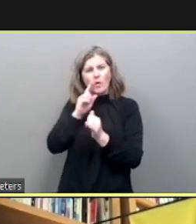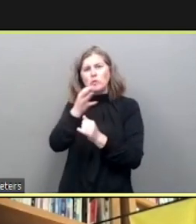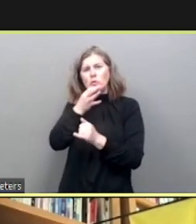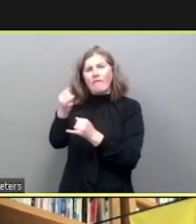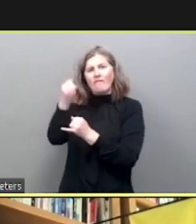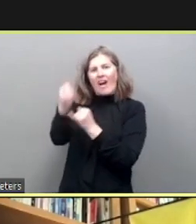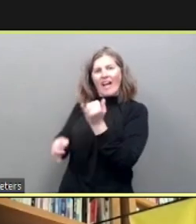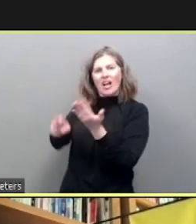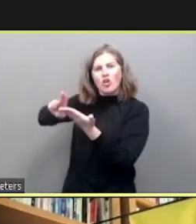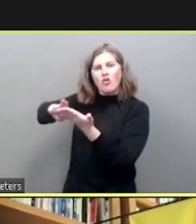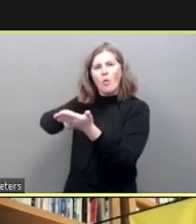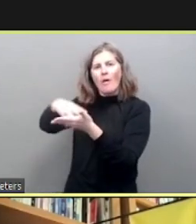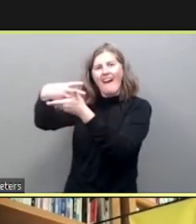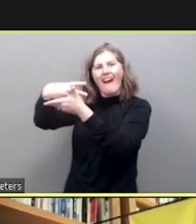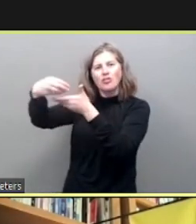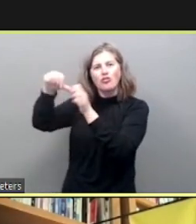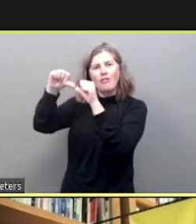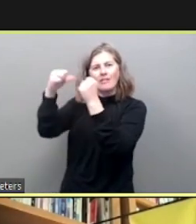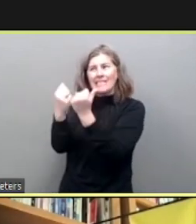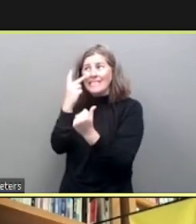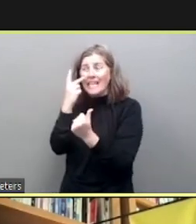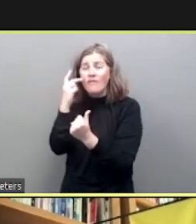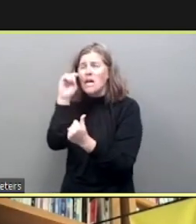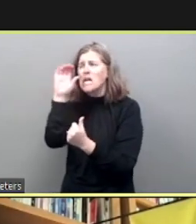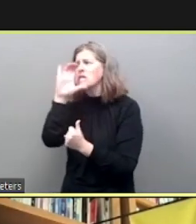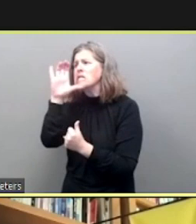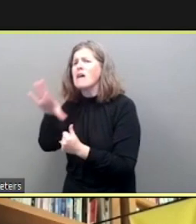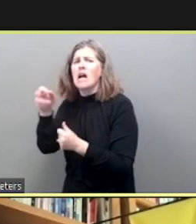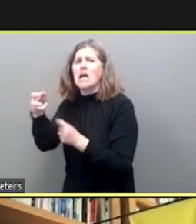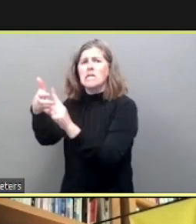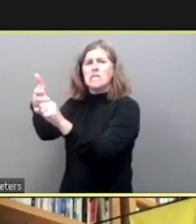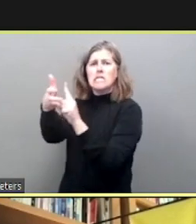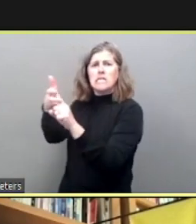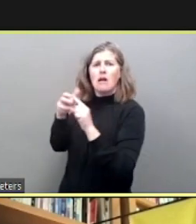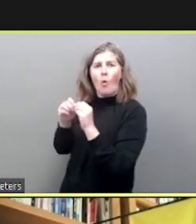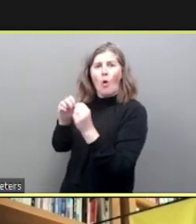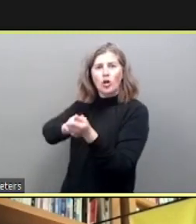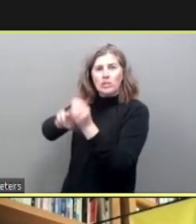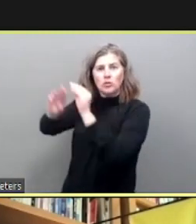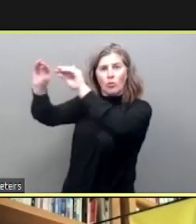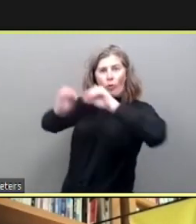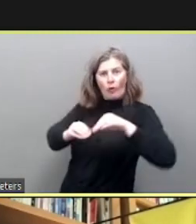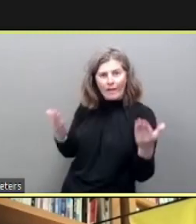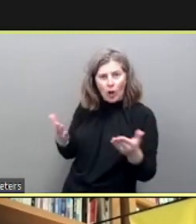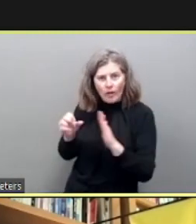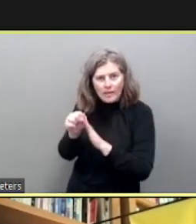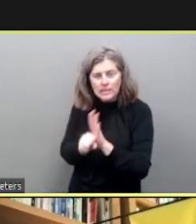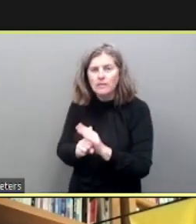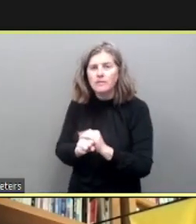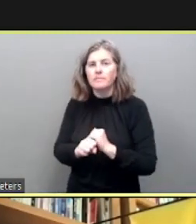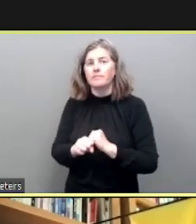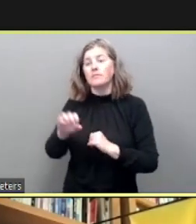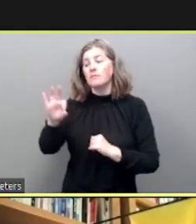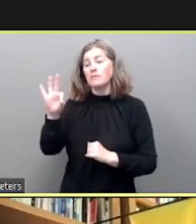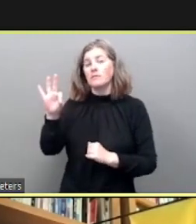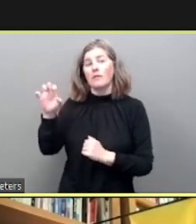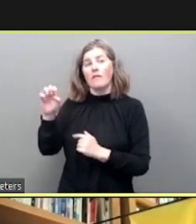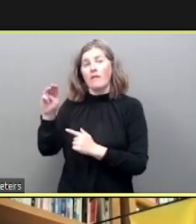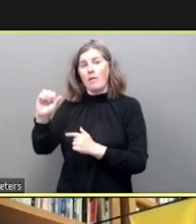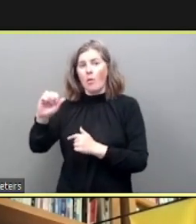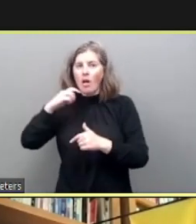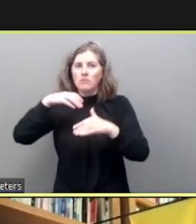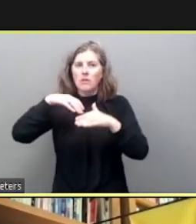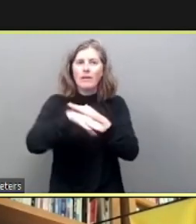an external agency to see if we can find and recruit more nurses to the state. I mentioned FEMA coming in to expand